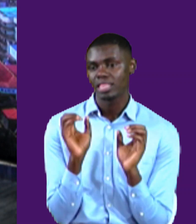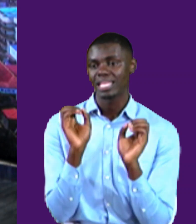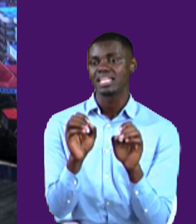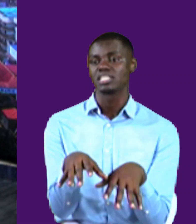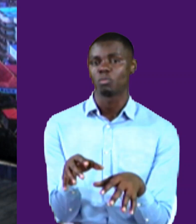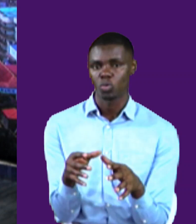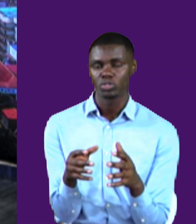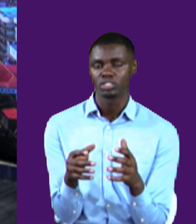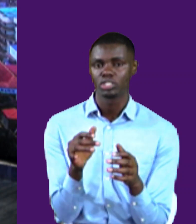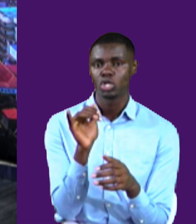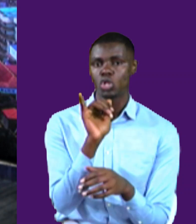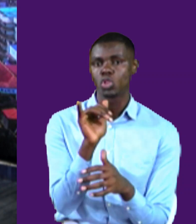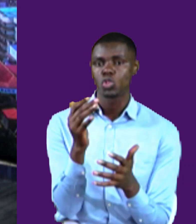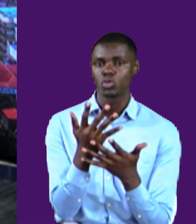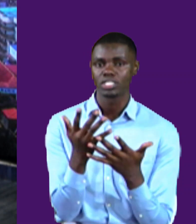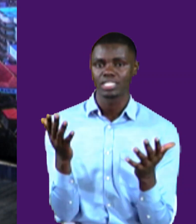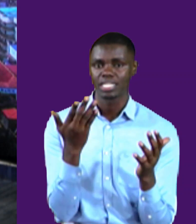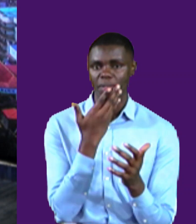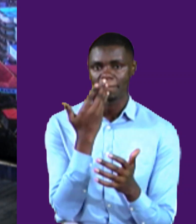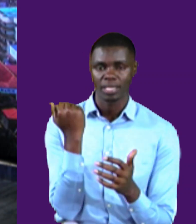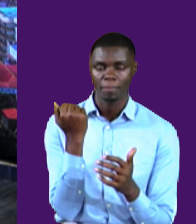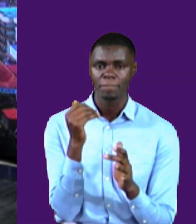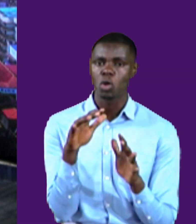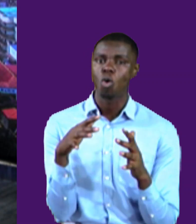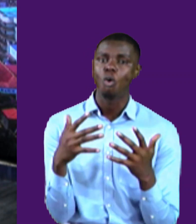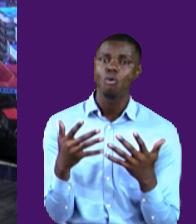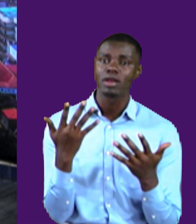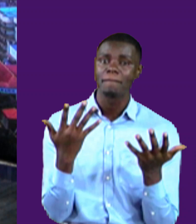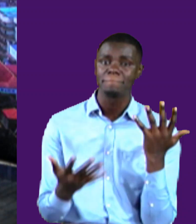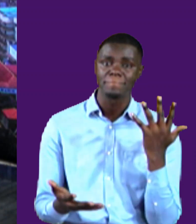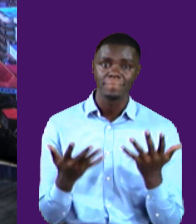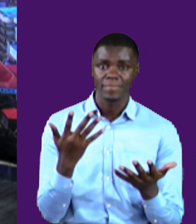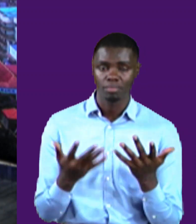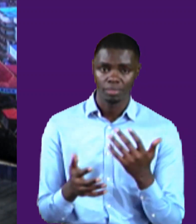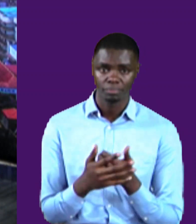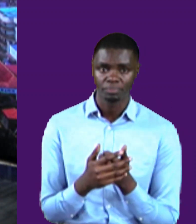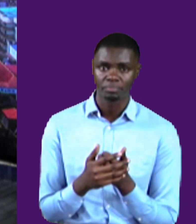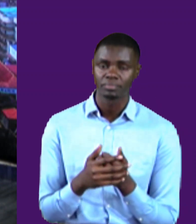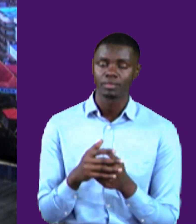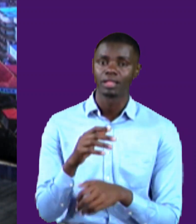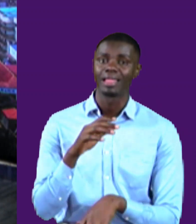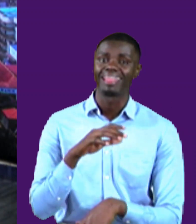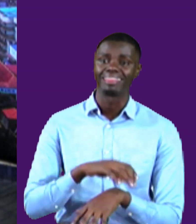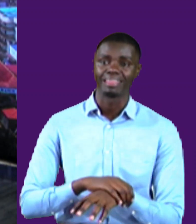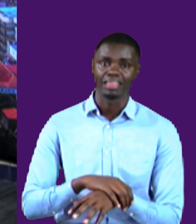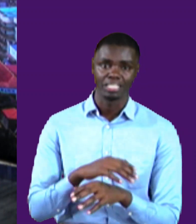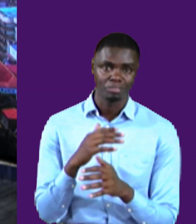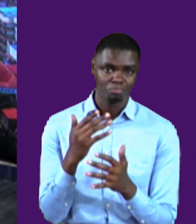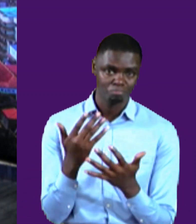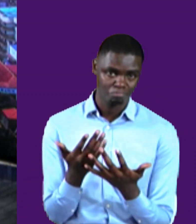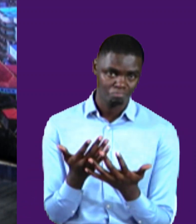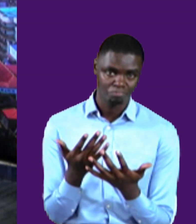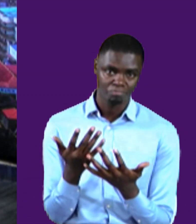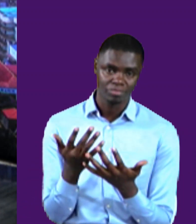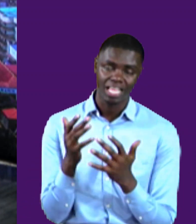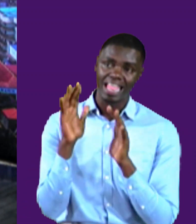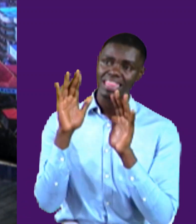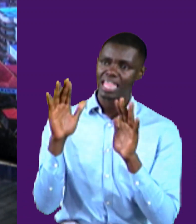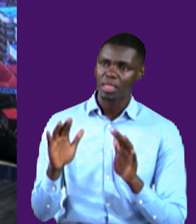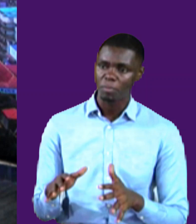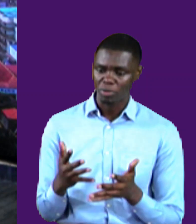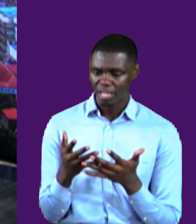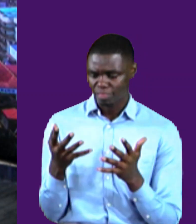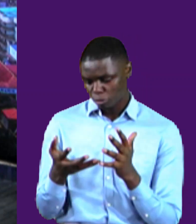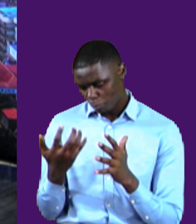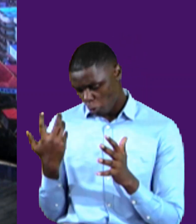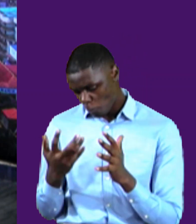dispose those things better, or maybe they get the important things